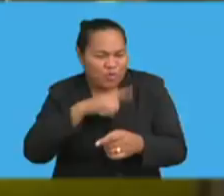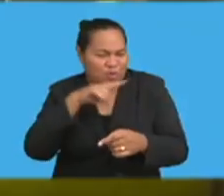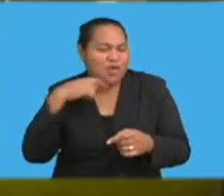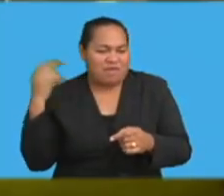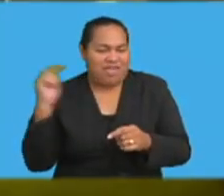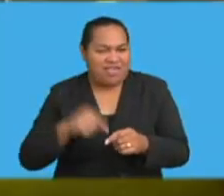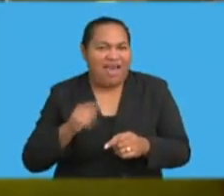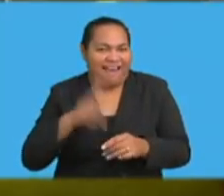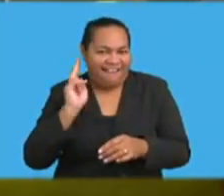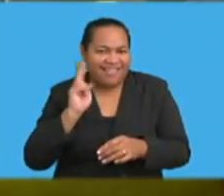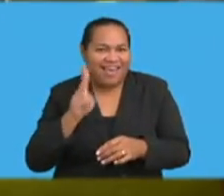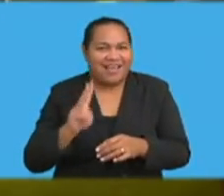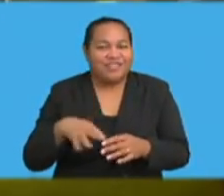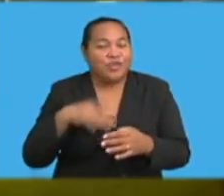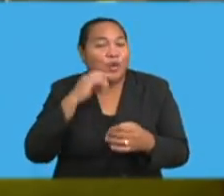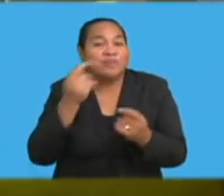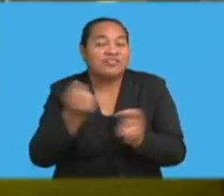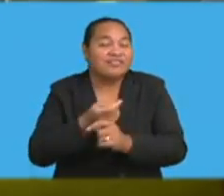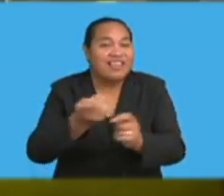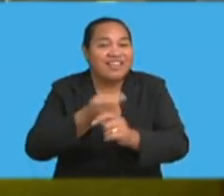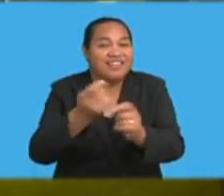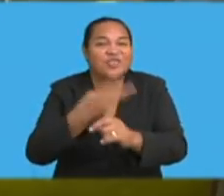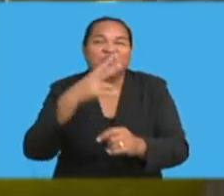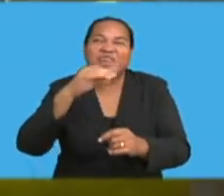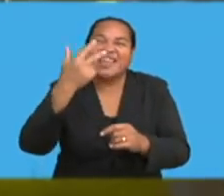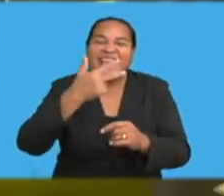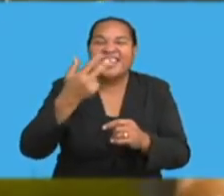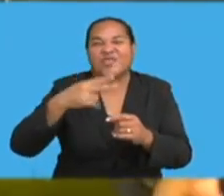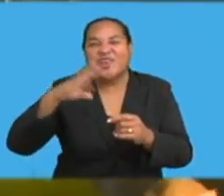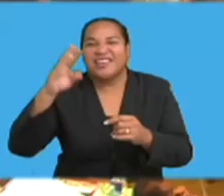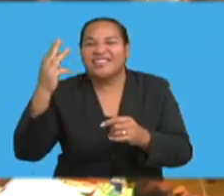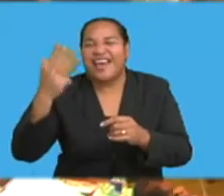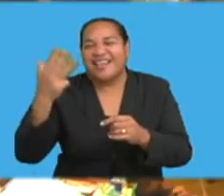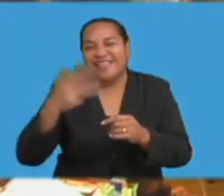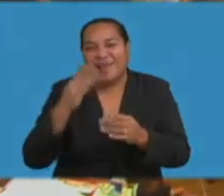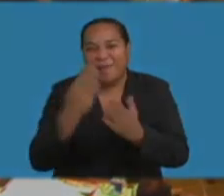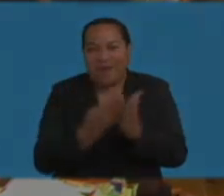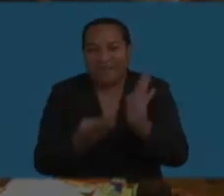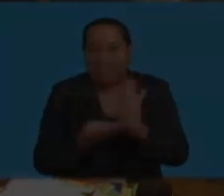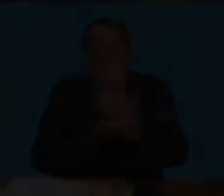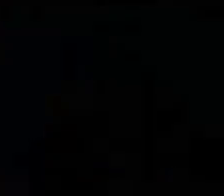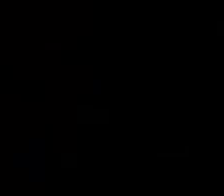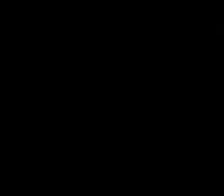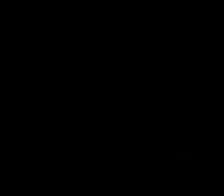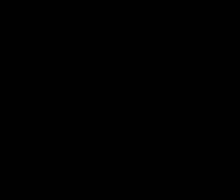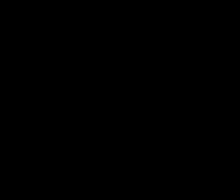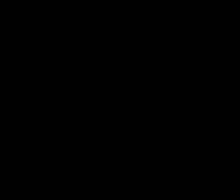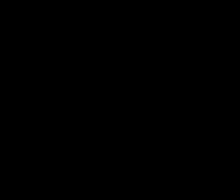and it'll get implemented in the 2018-2019 budget. Thank you, Madam Speaker.